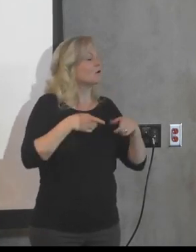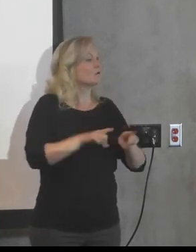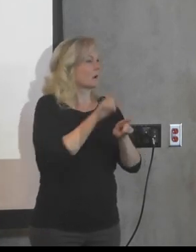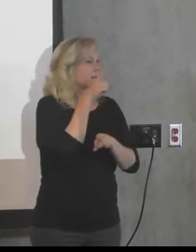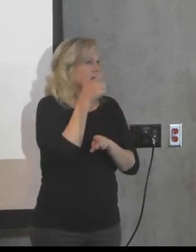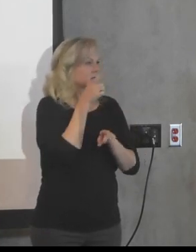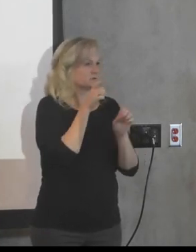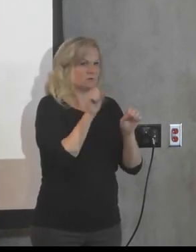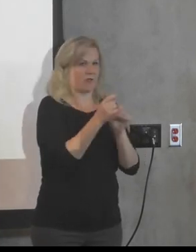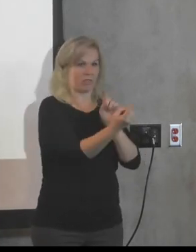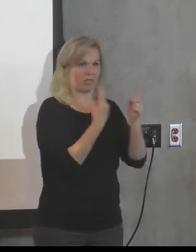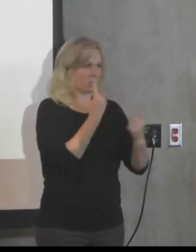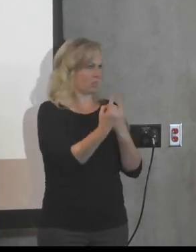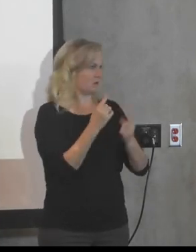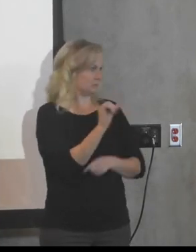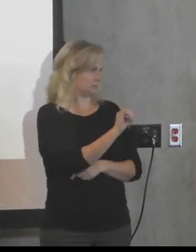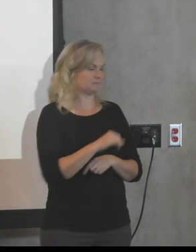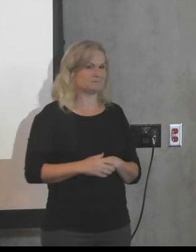clarification.